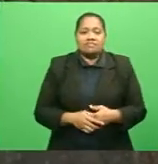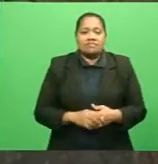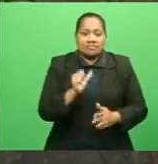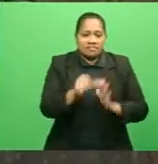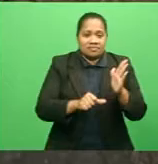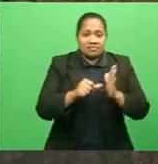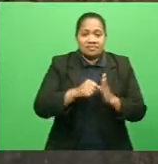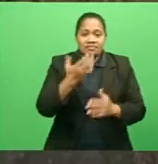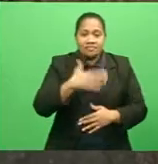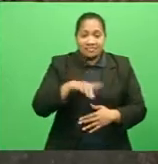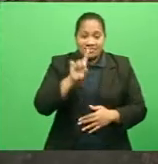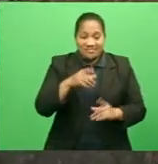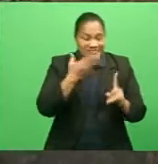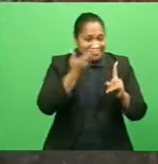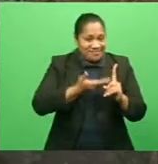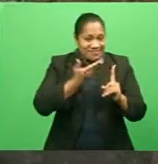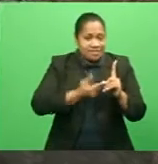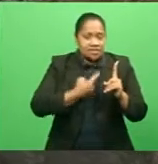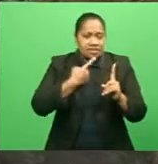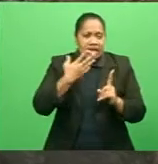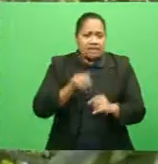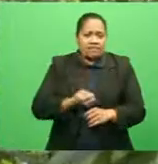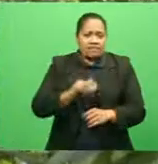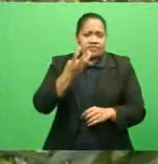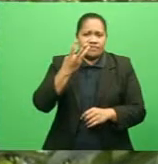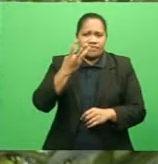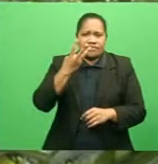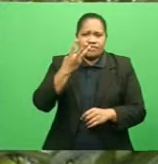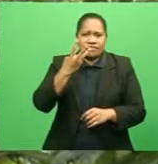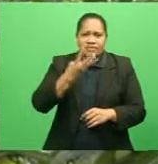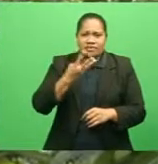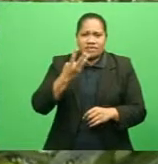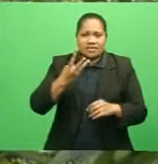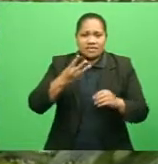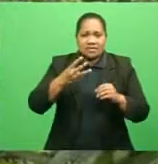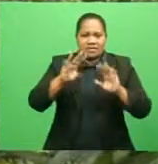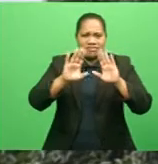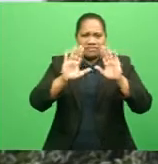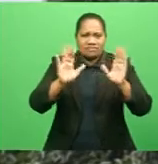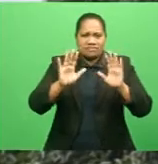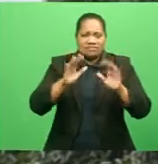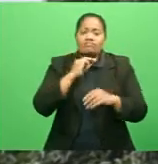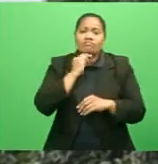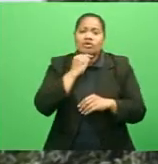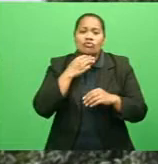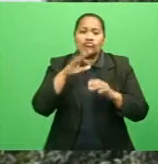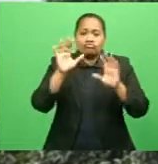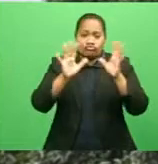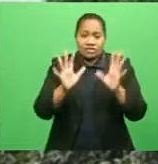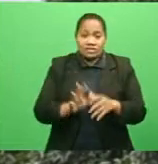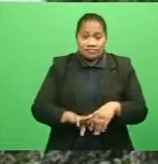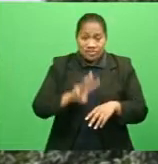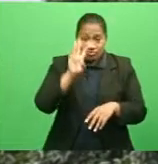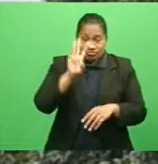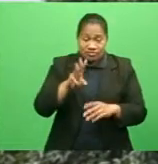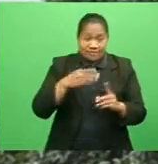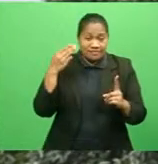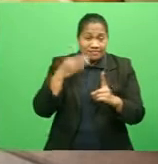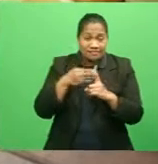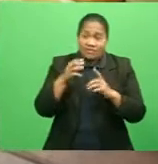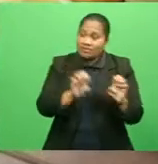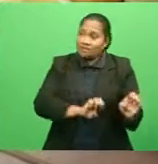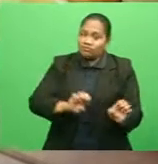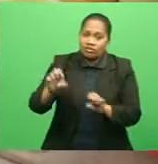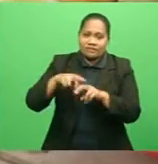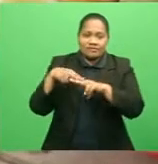51-year-old Nalulu says he has 30 mango trees. He says the 3 main varieties he exports include Fiji